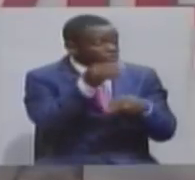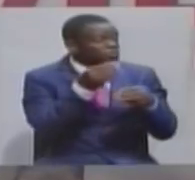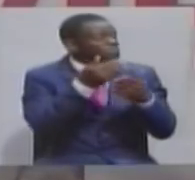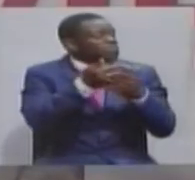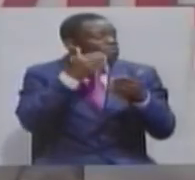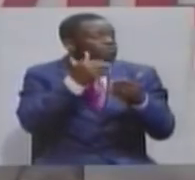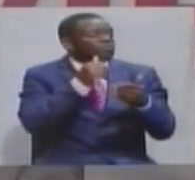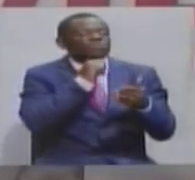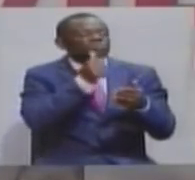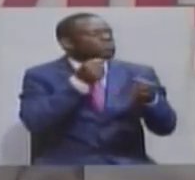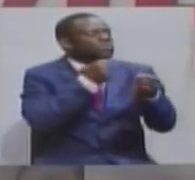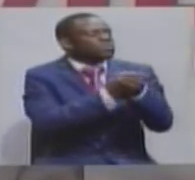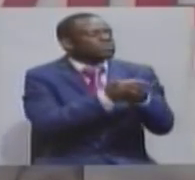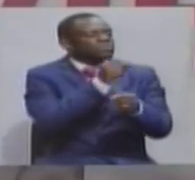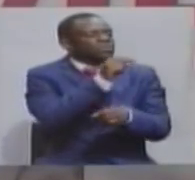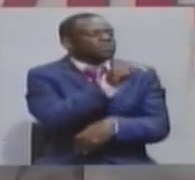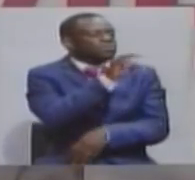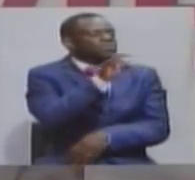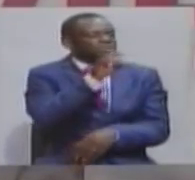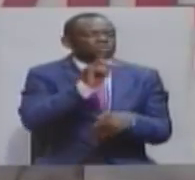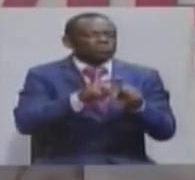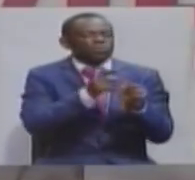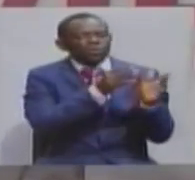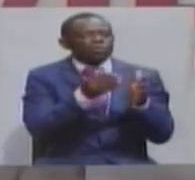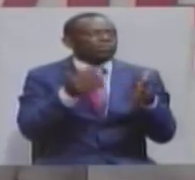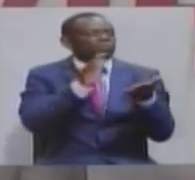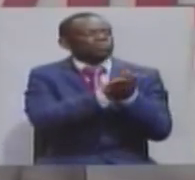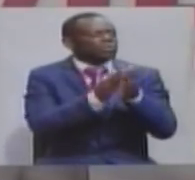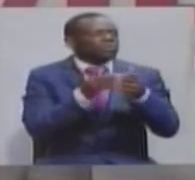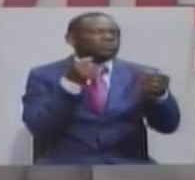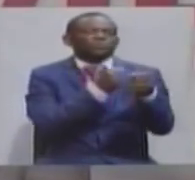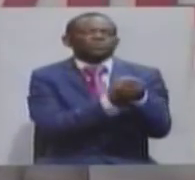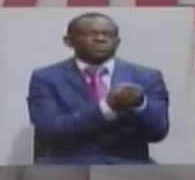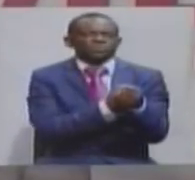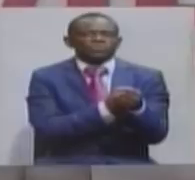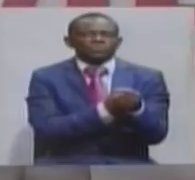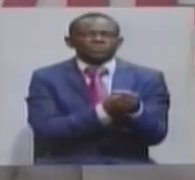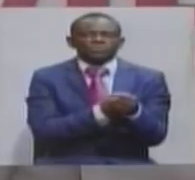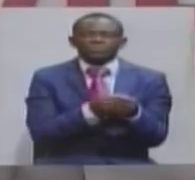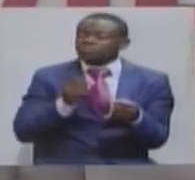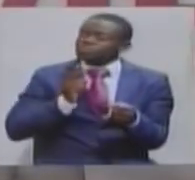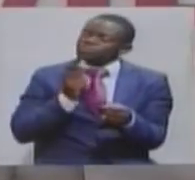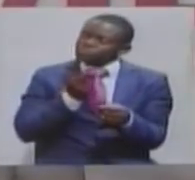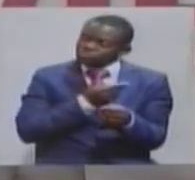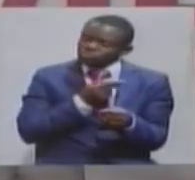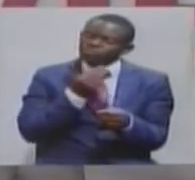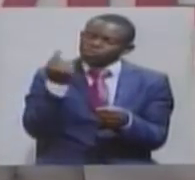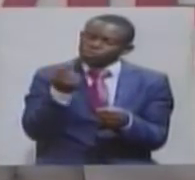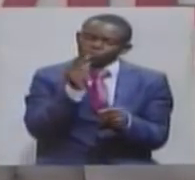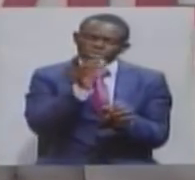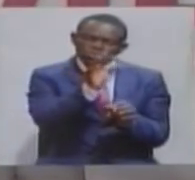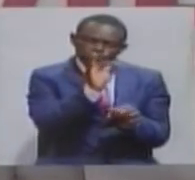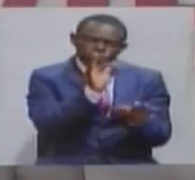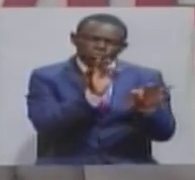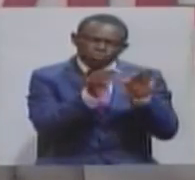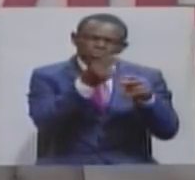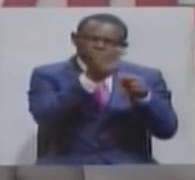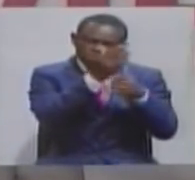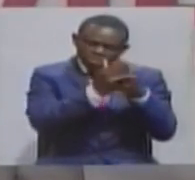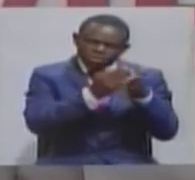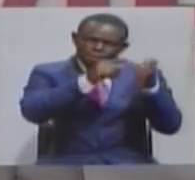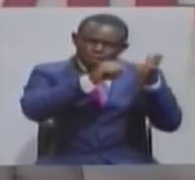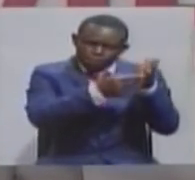various constitutional review commissions, including the one that culminated into the NCC. Including the one that led into the